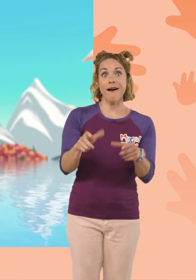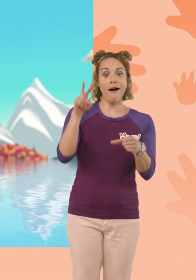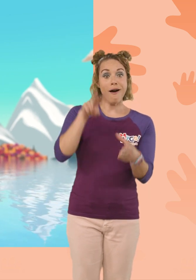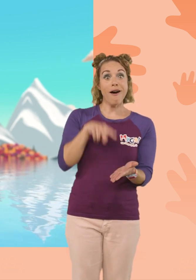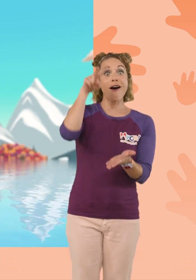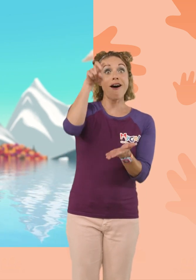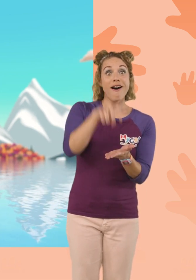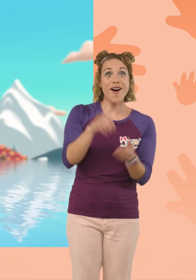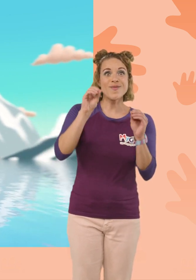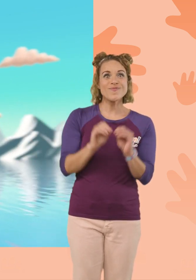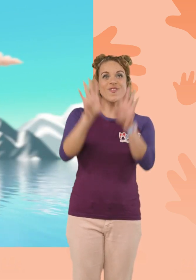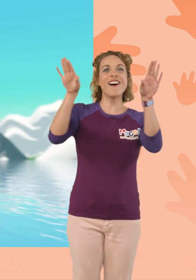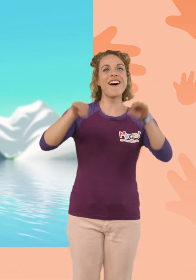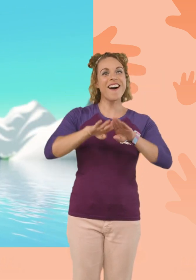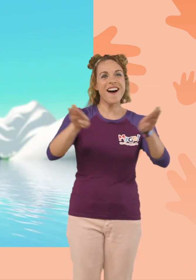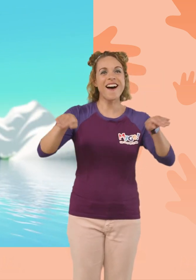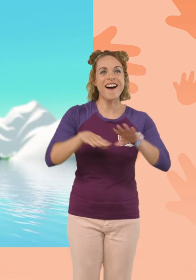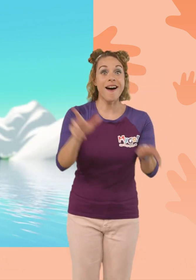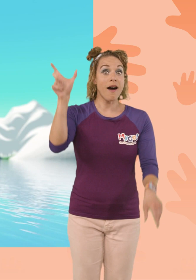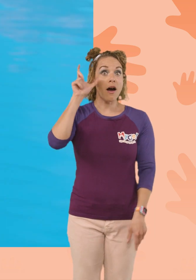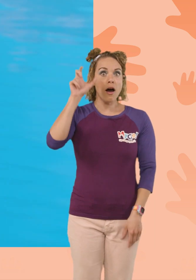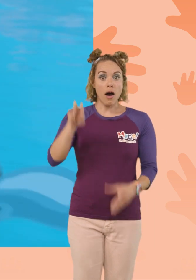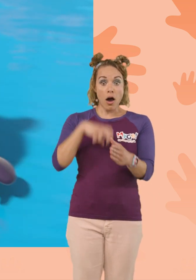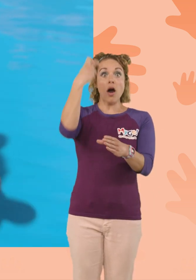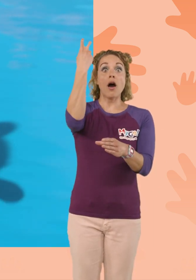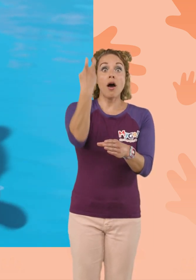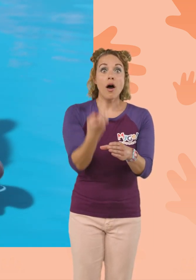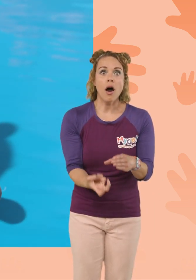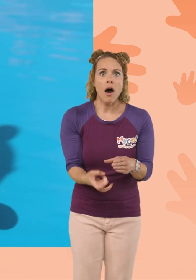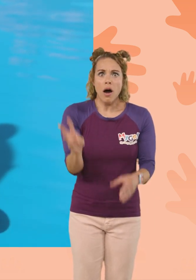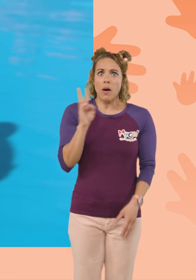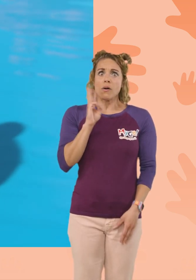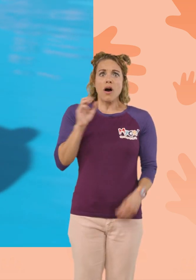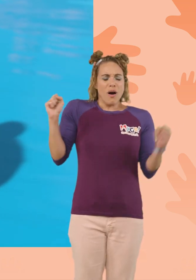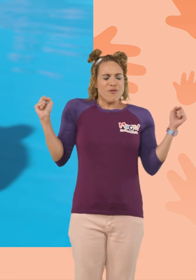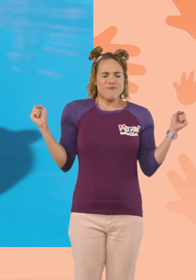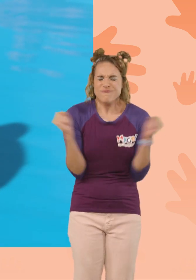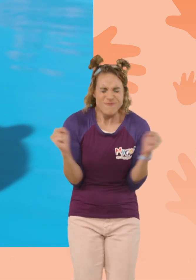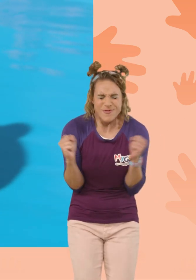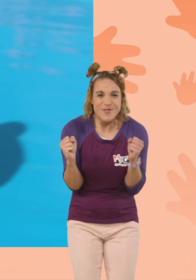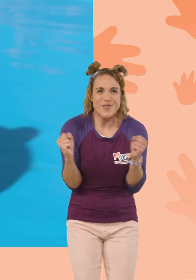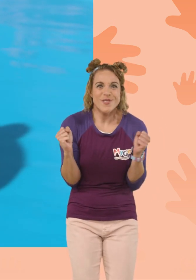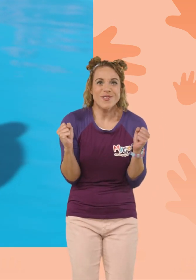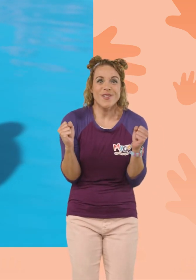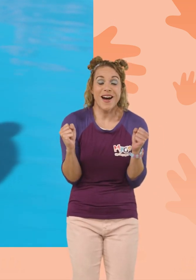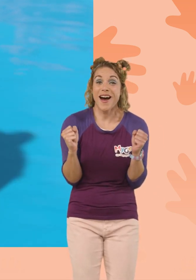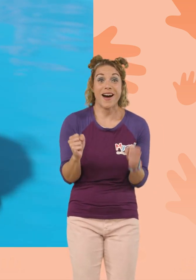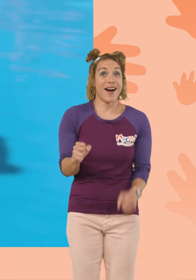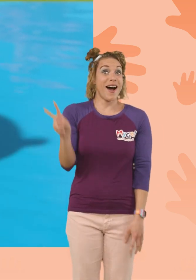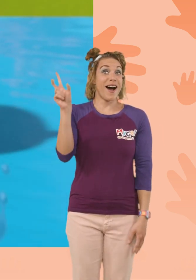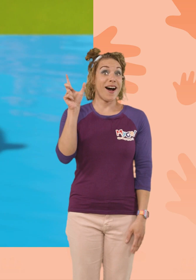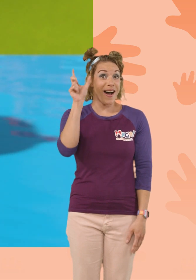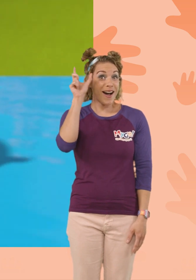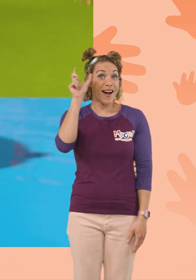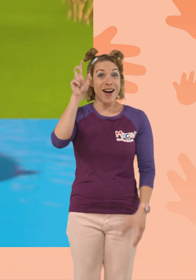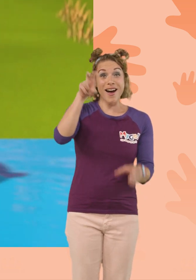to jump and splash and swim. When Panda jumped right in, the water was freezing. So